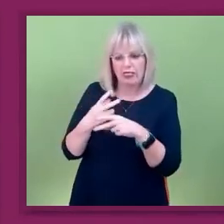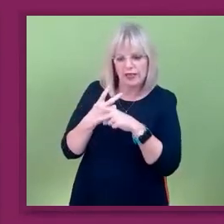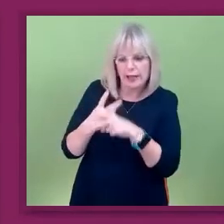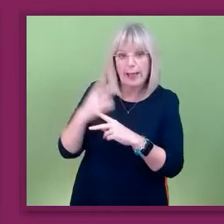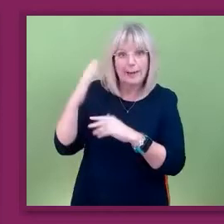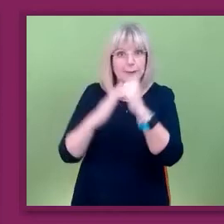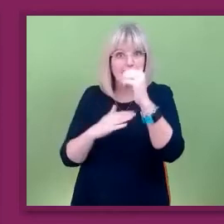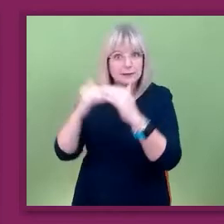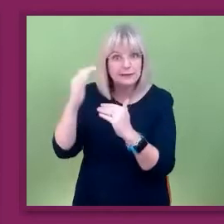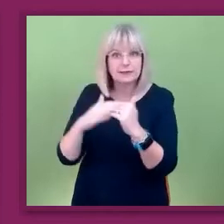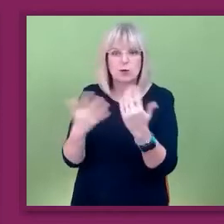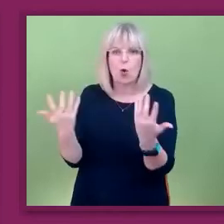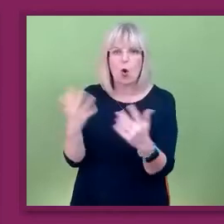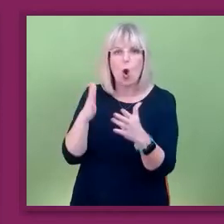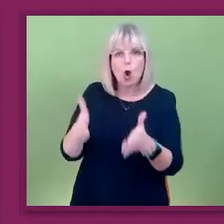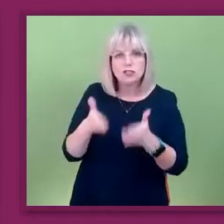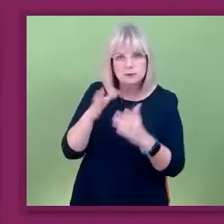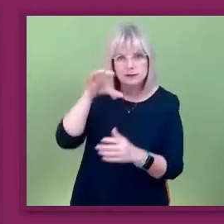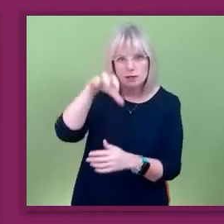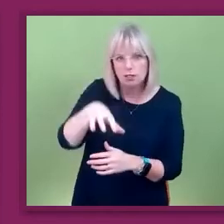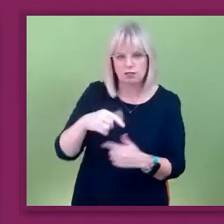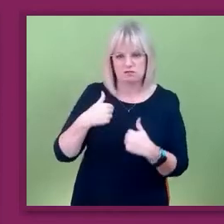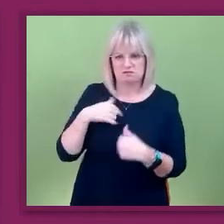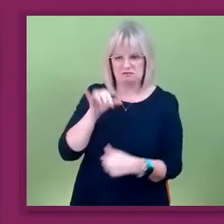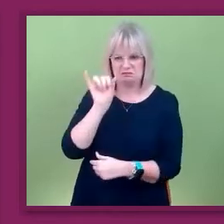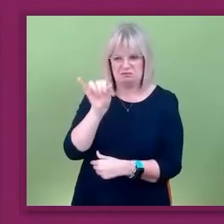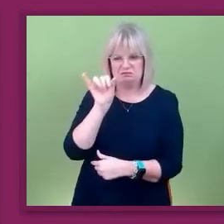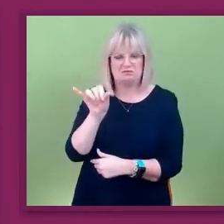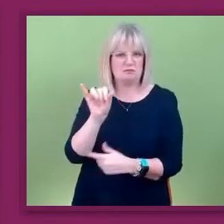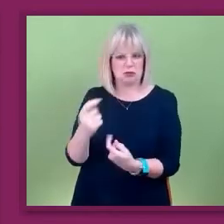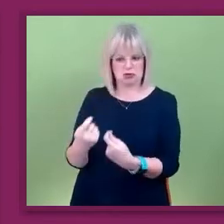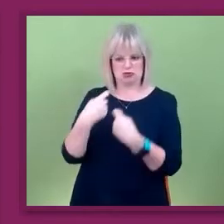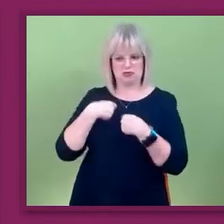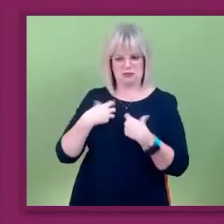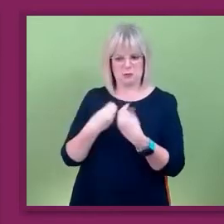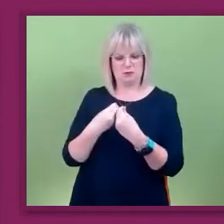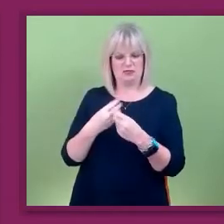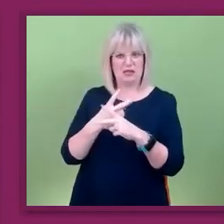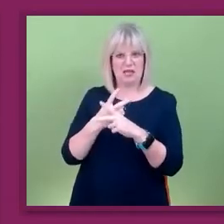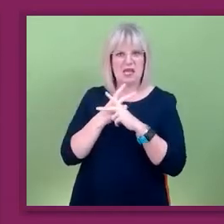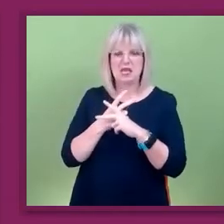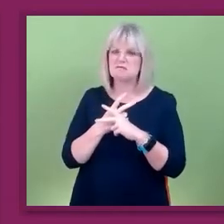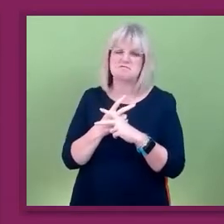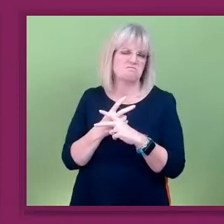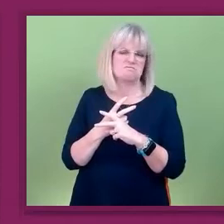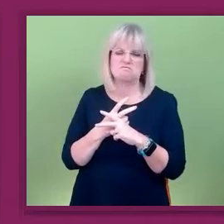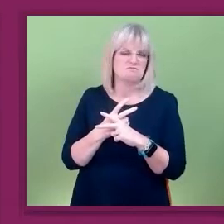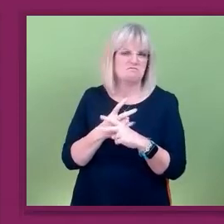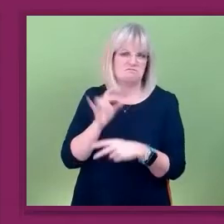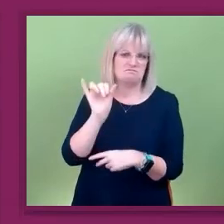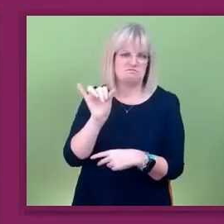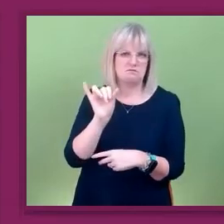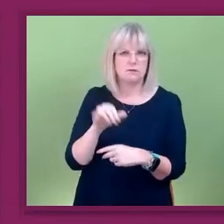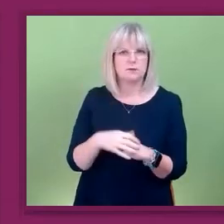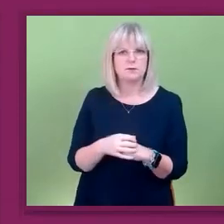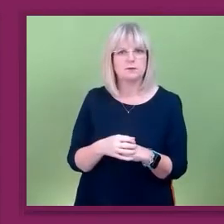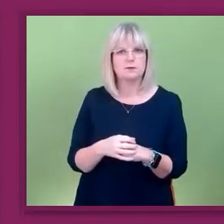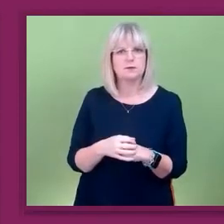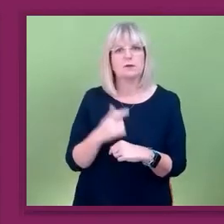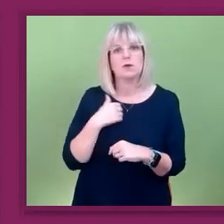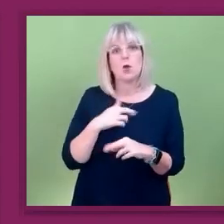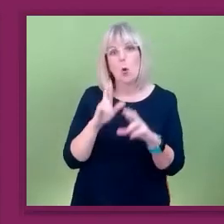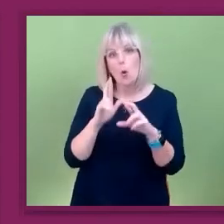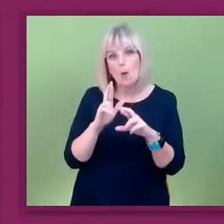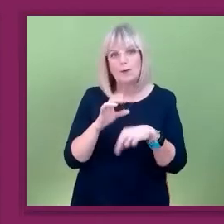that I would be treated with care. We are hoping that healthcare providers stop stereotyping, and that we